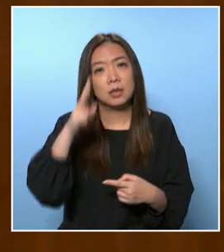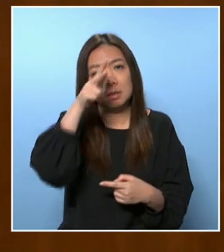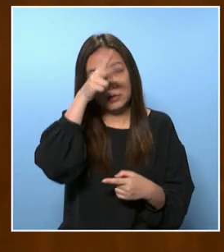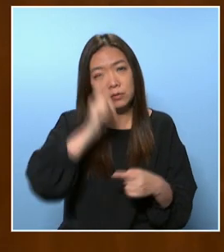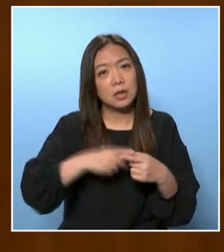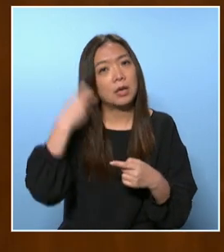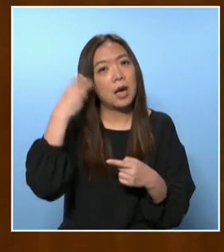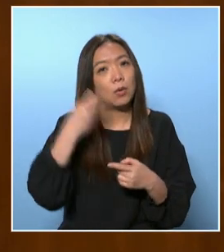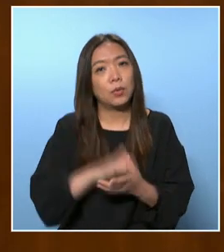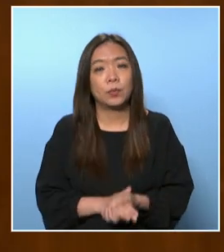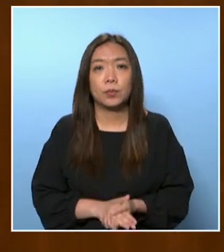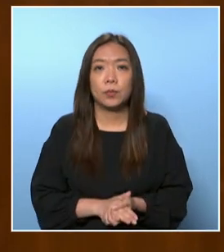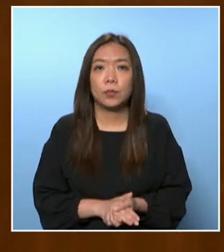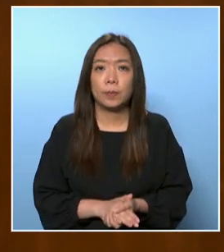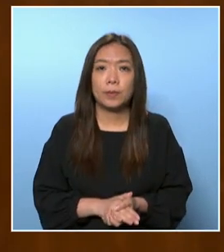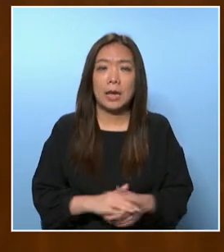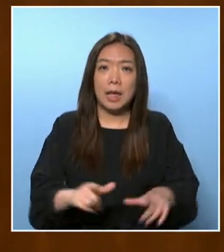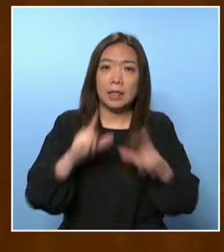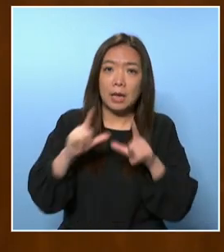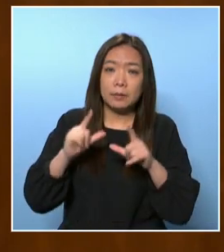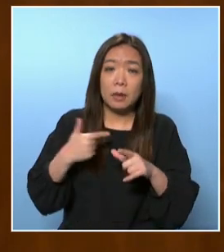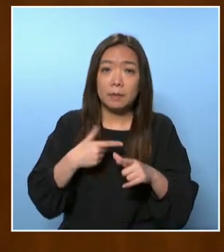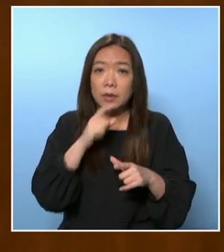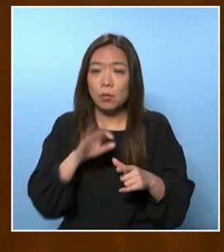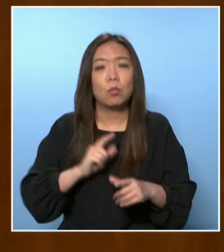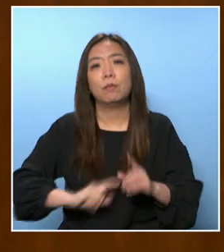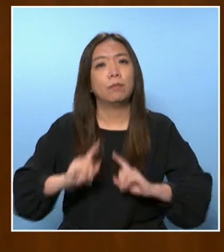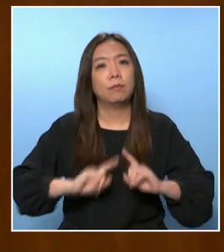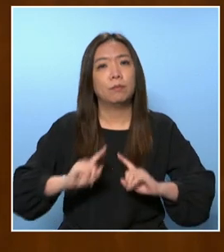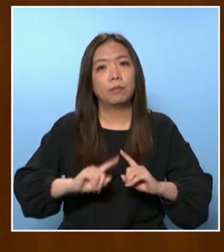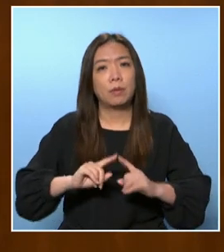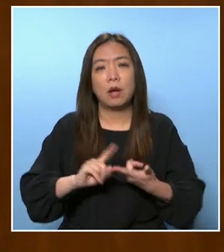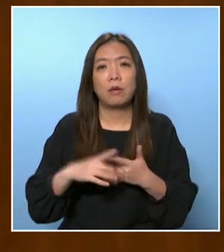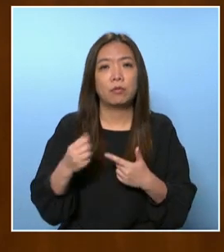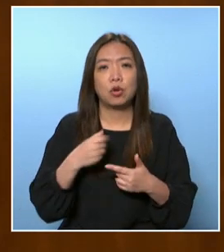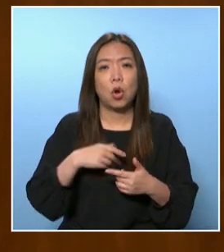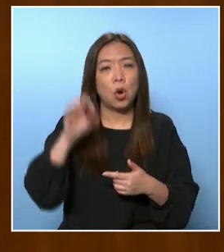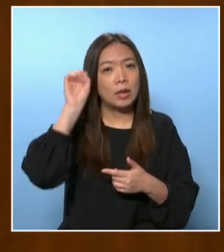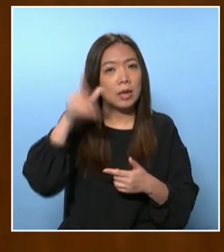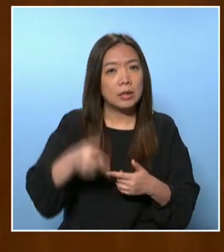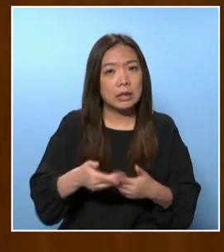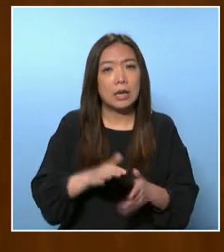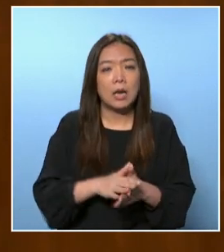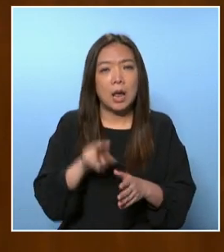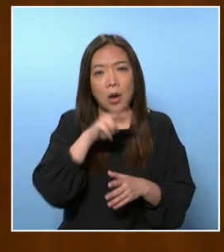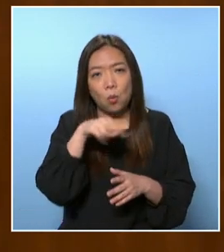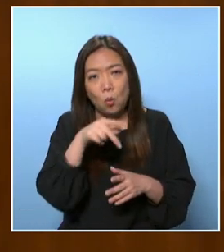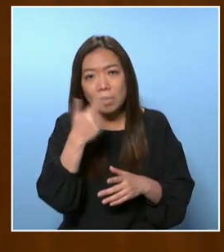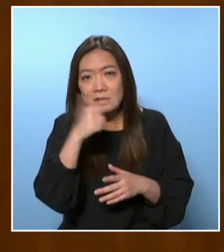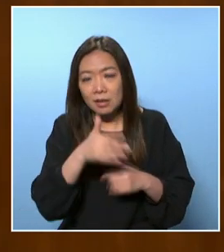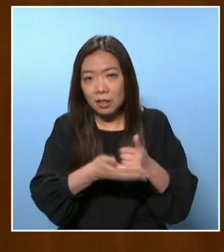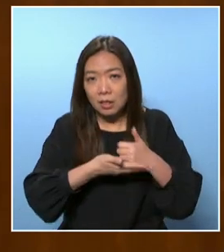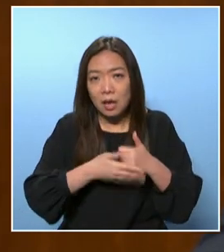6 days a week? They can certainly set aside 1 day or 2 for the hospital authority. You don't have to address